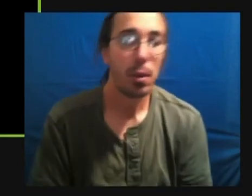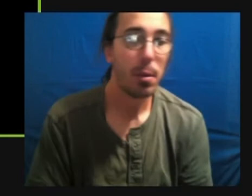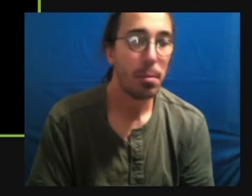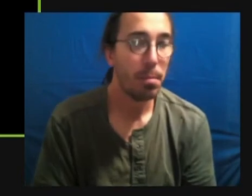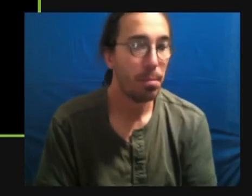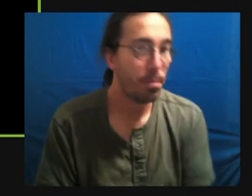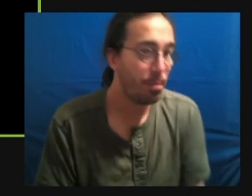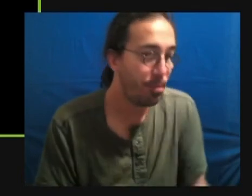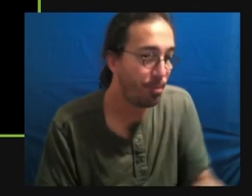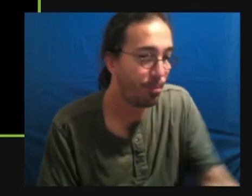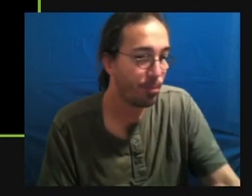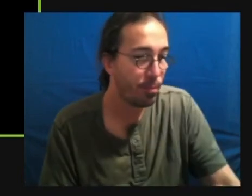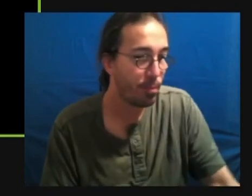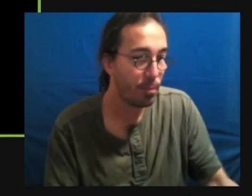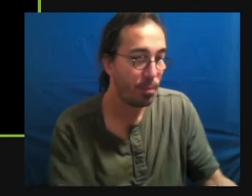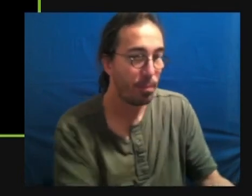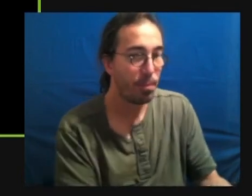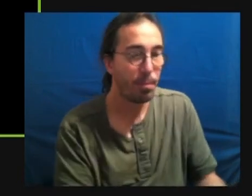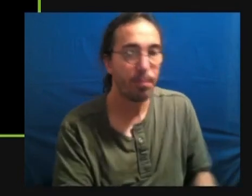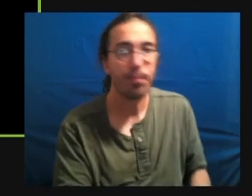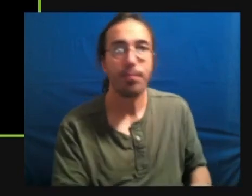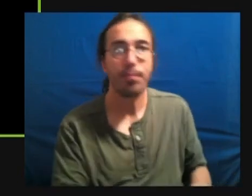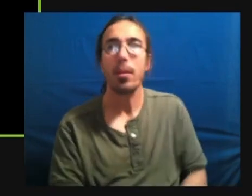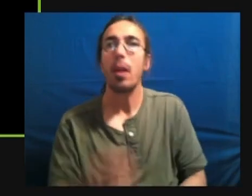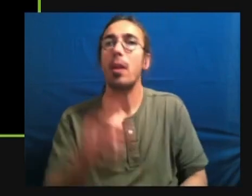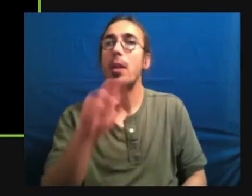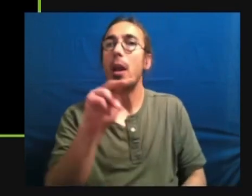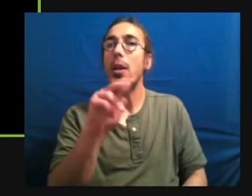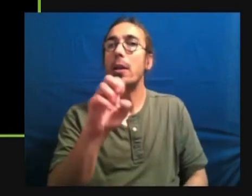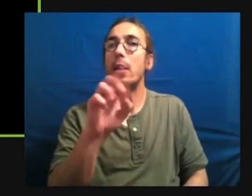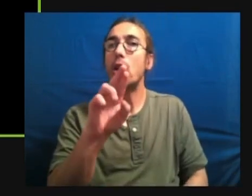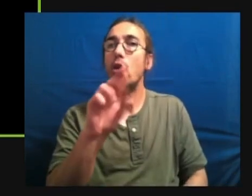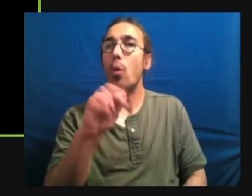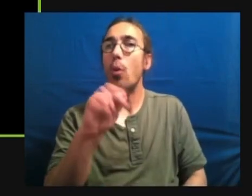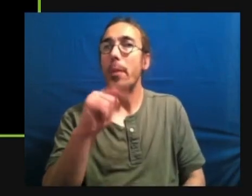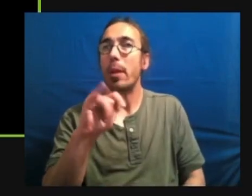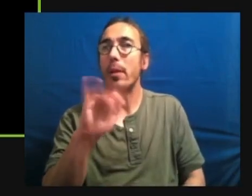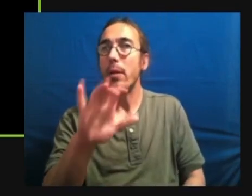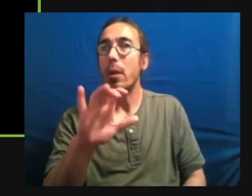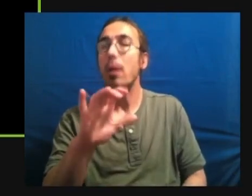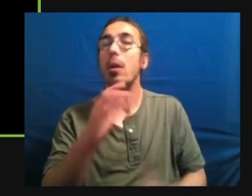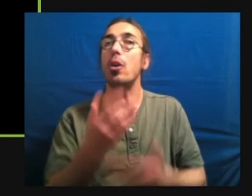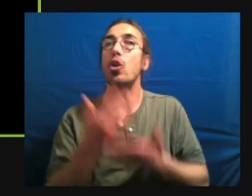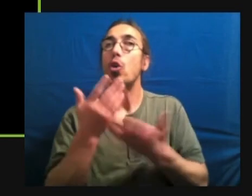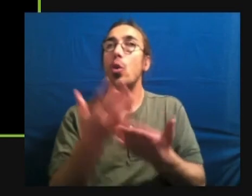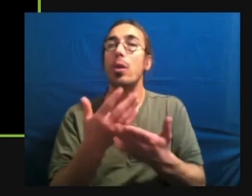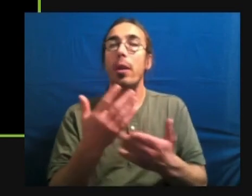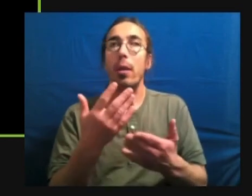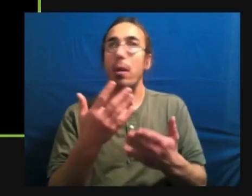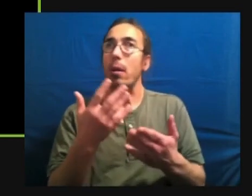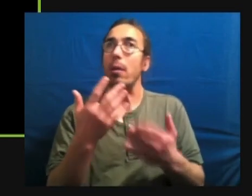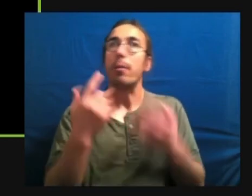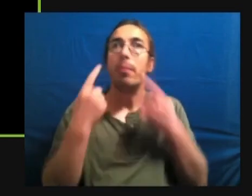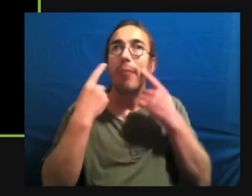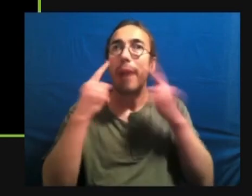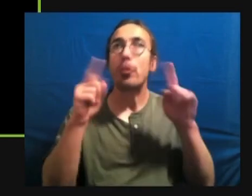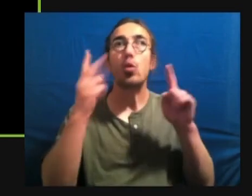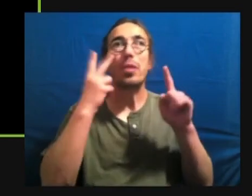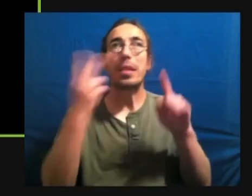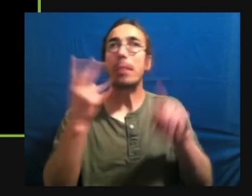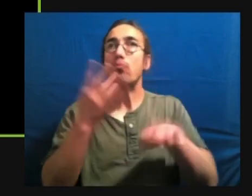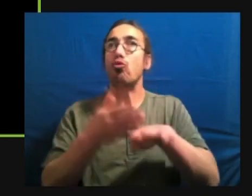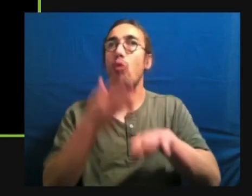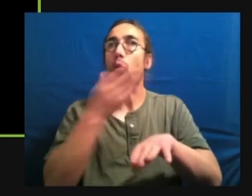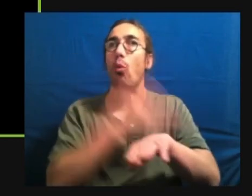Now we engage in a neuroplastic reinforcer of gaining emotional gratification by seeing progress happen. We have engaged